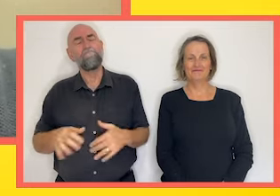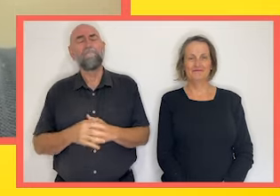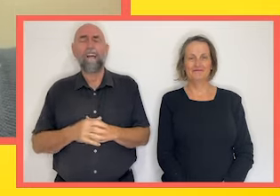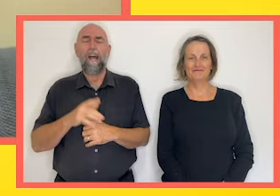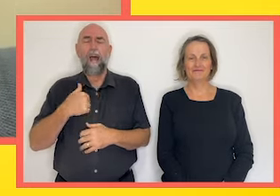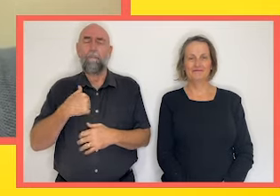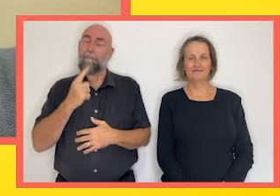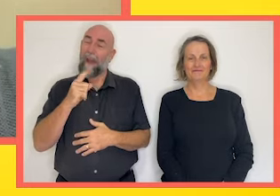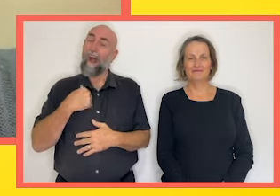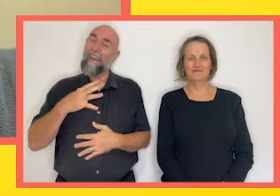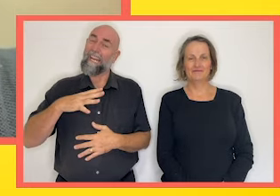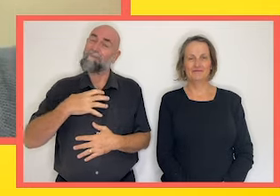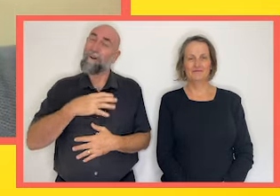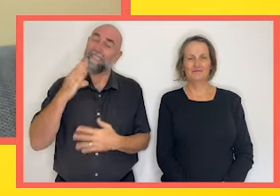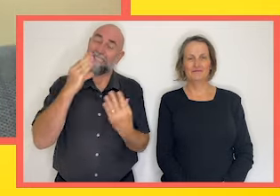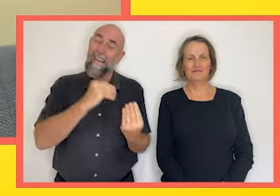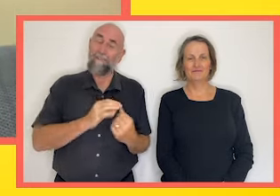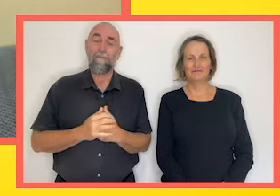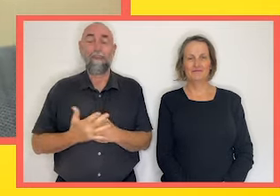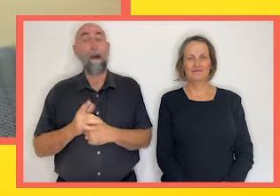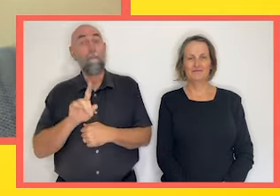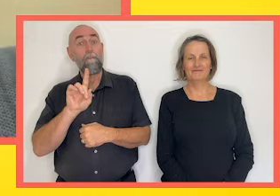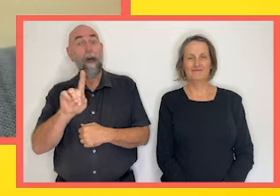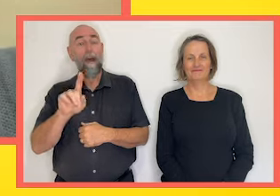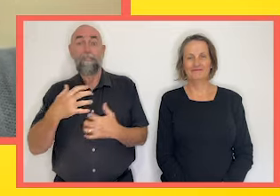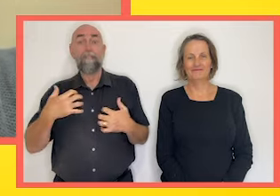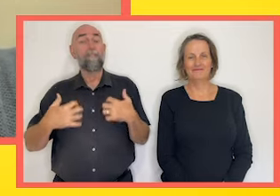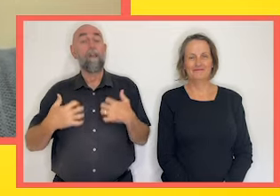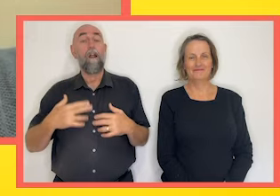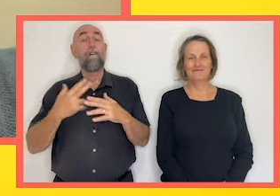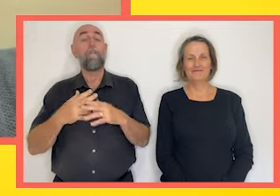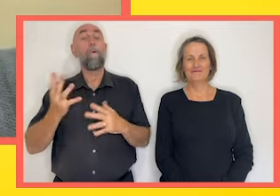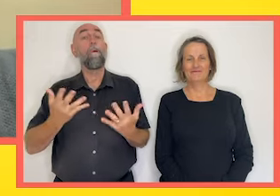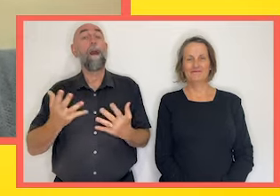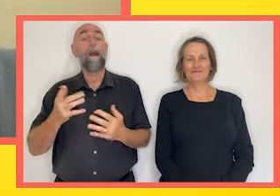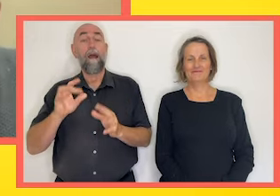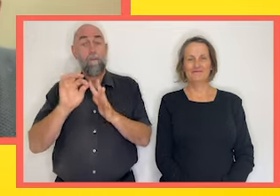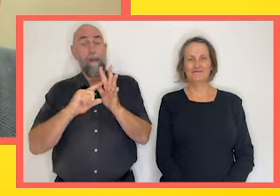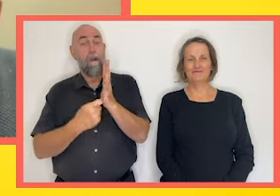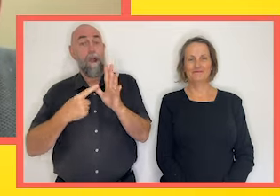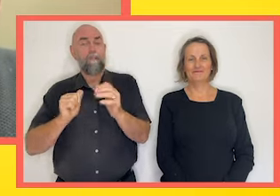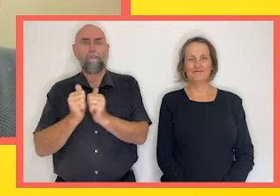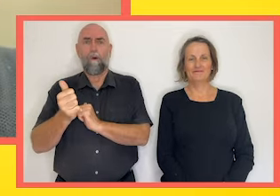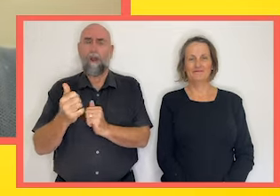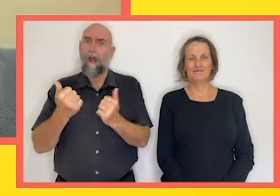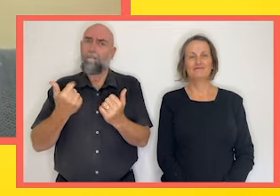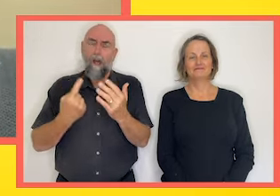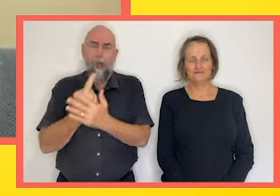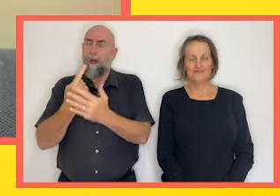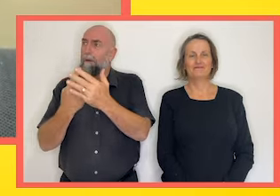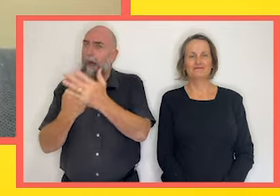Again, a little bit more sleep would be better. But it has been an exciting time in parasport as well. So much